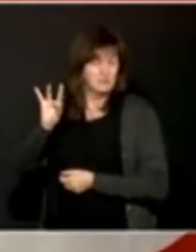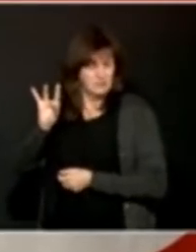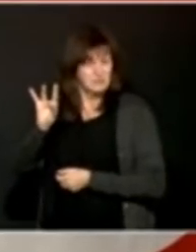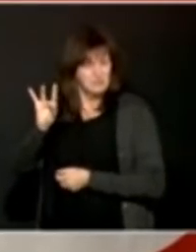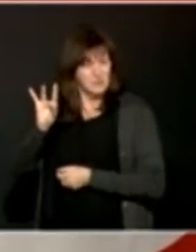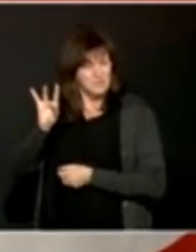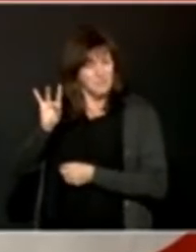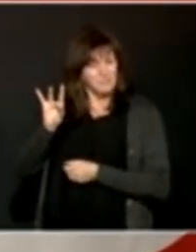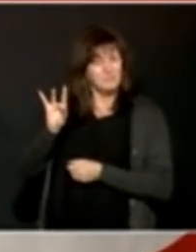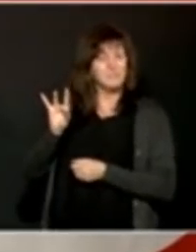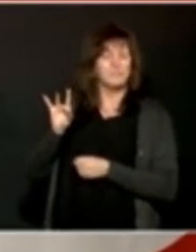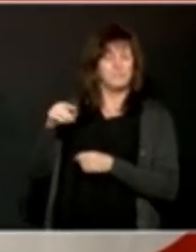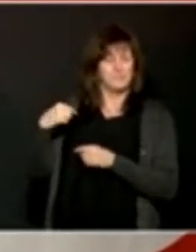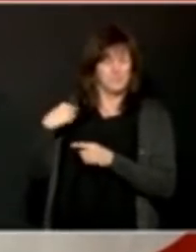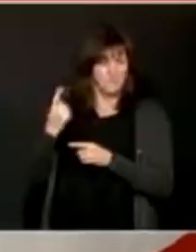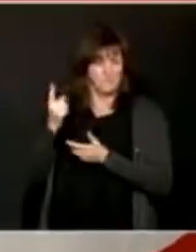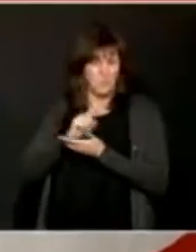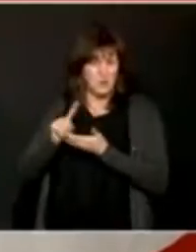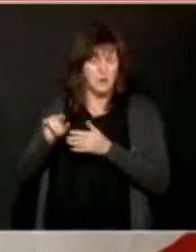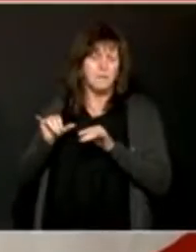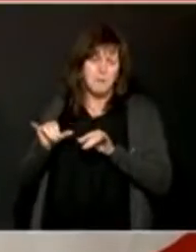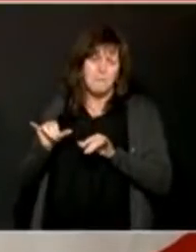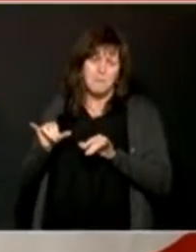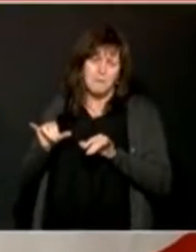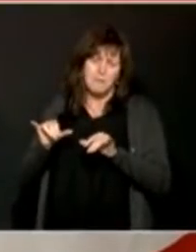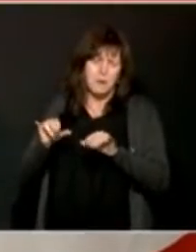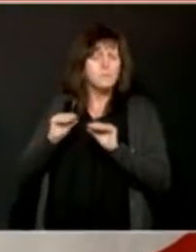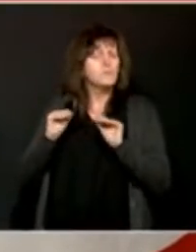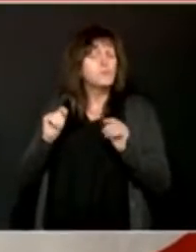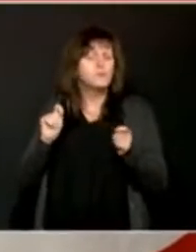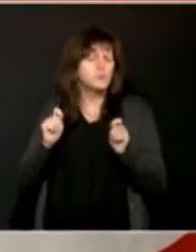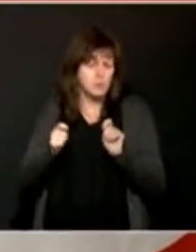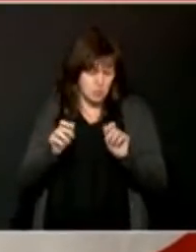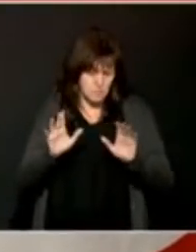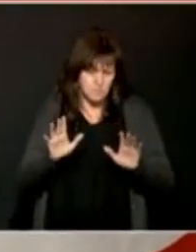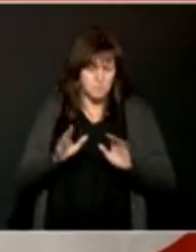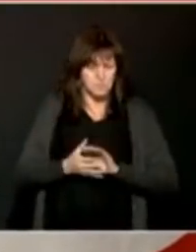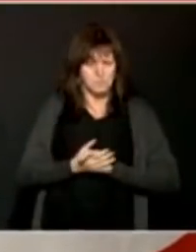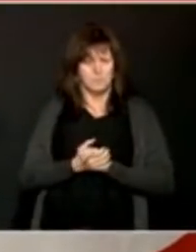With respect to testing, today we're reporting